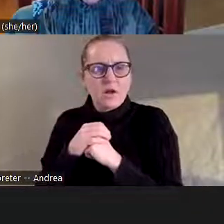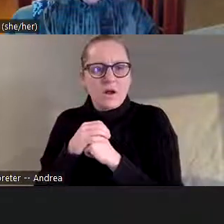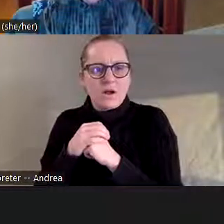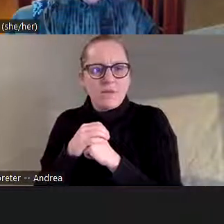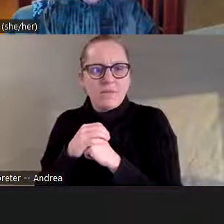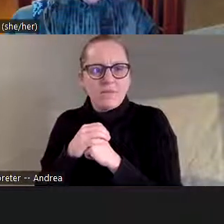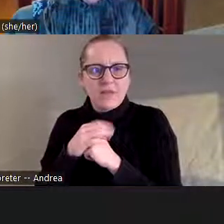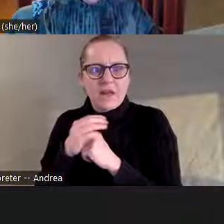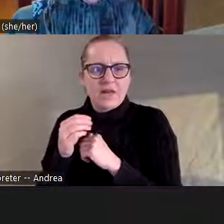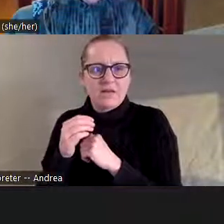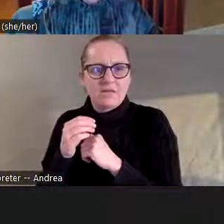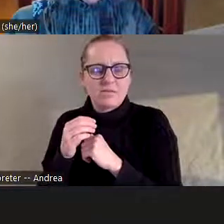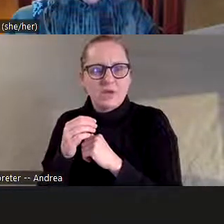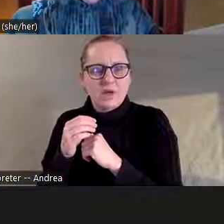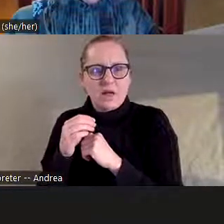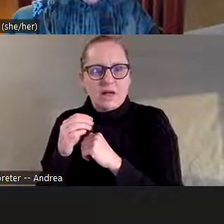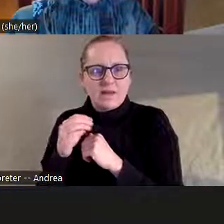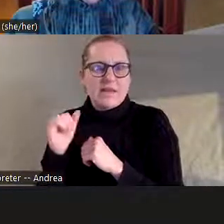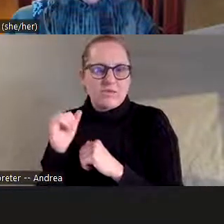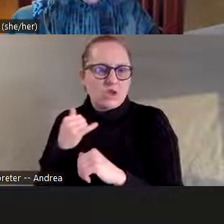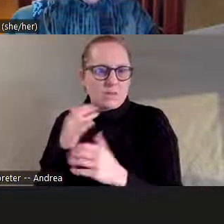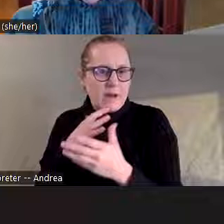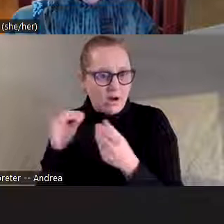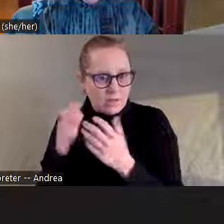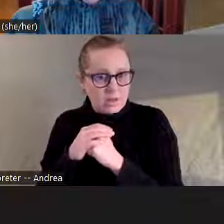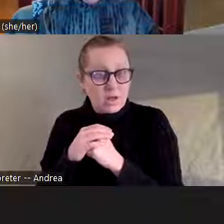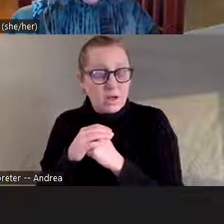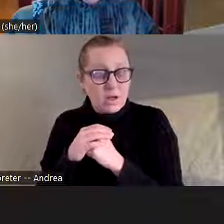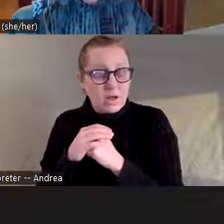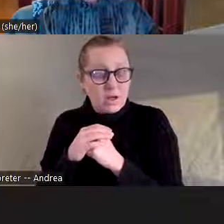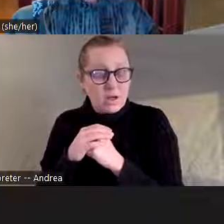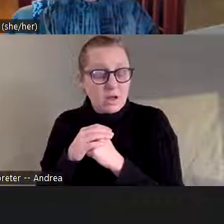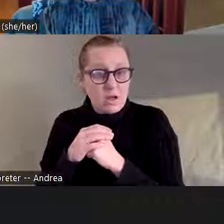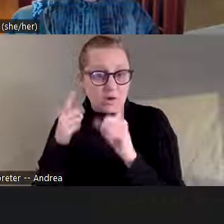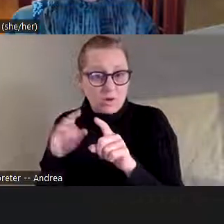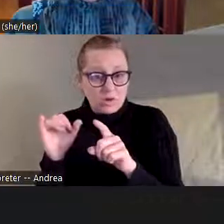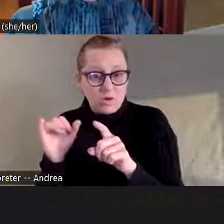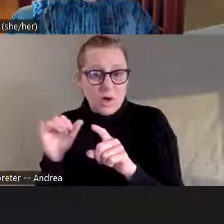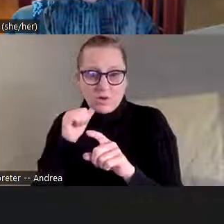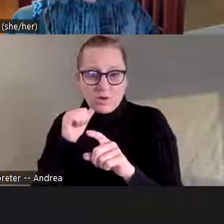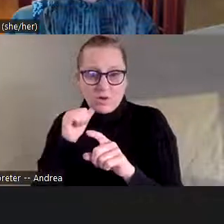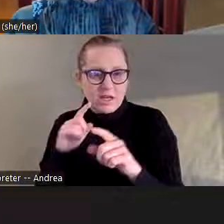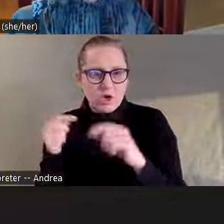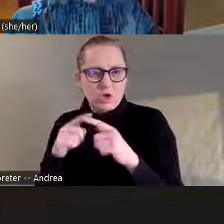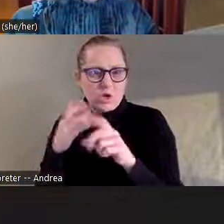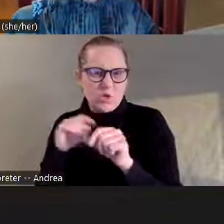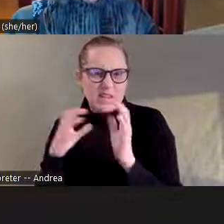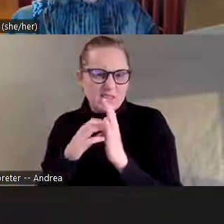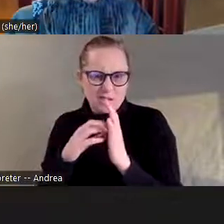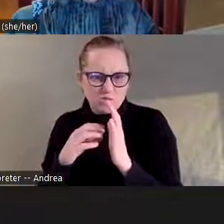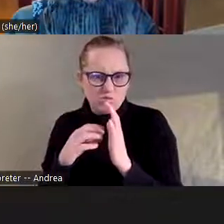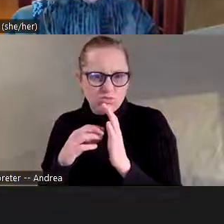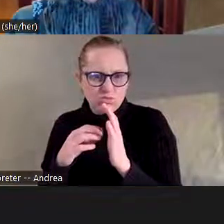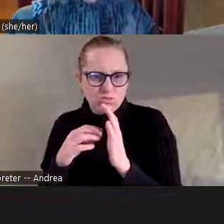In that sense, and that's just my comment. And I also agree that I don't think that it's harmful to include this section.